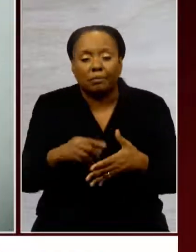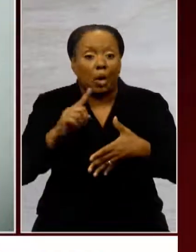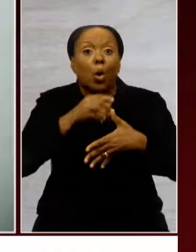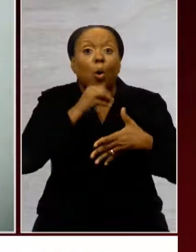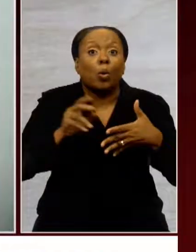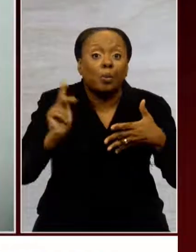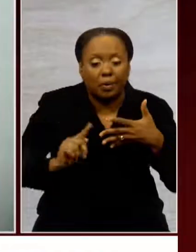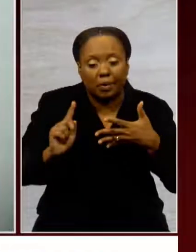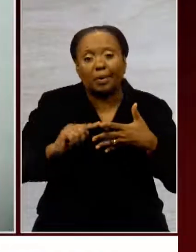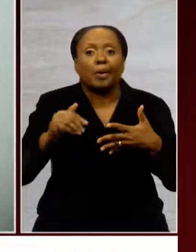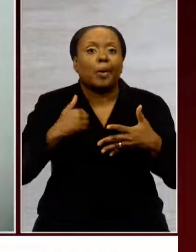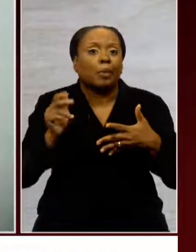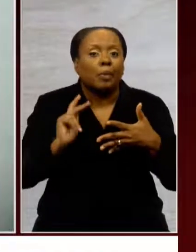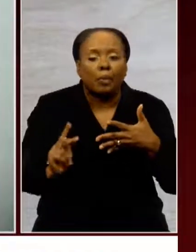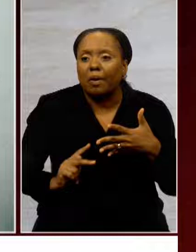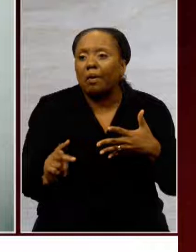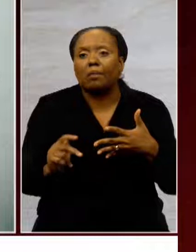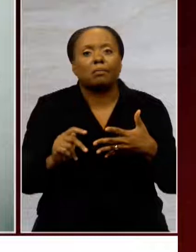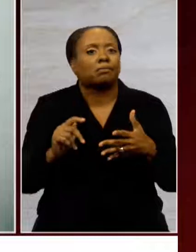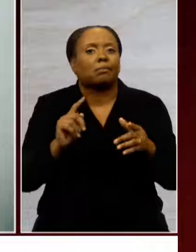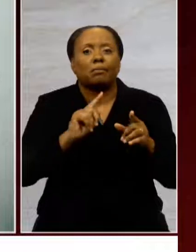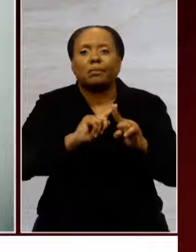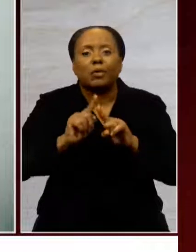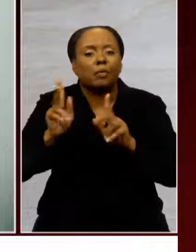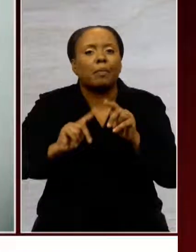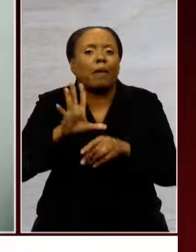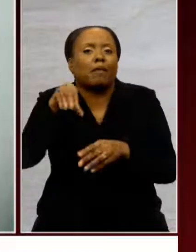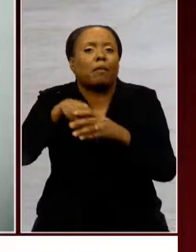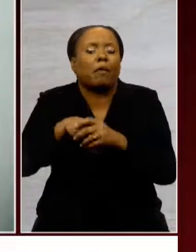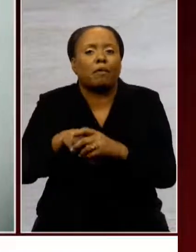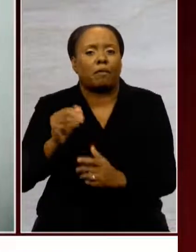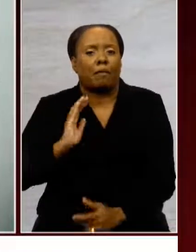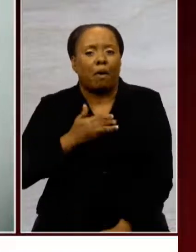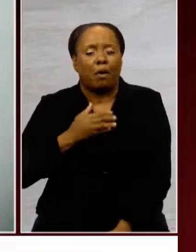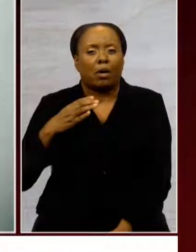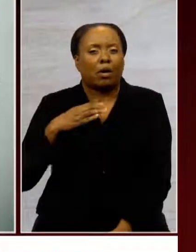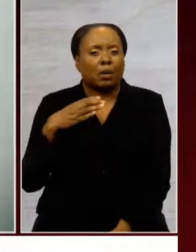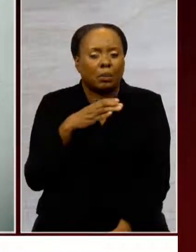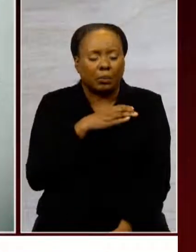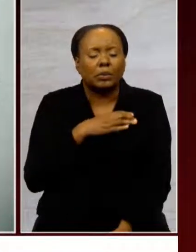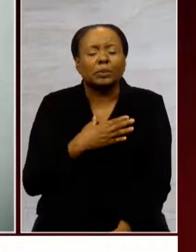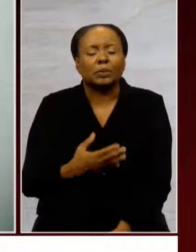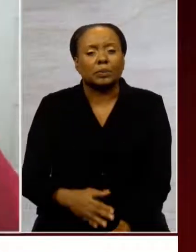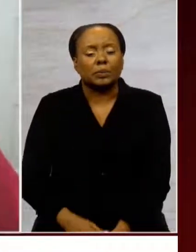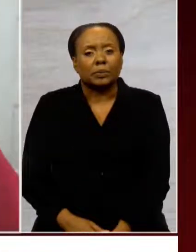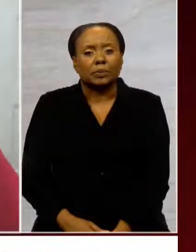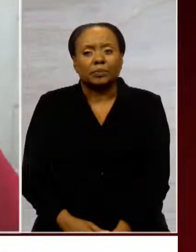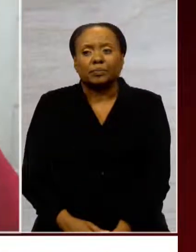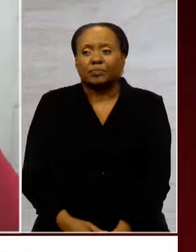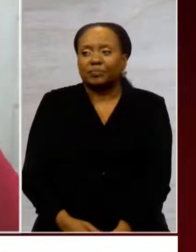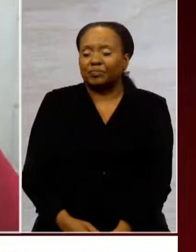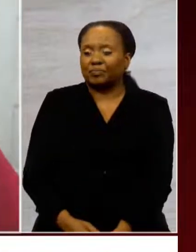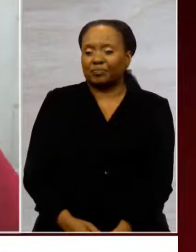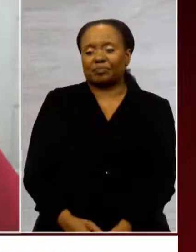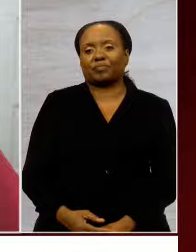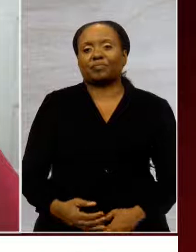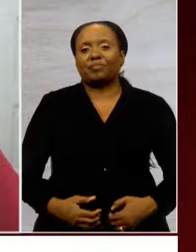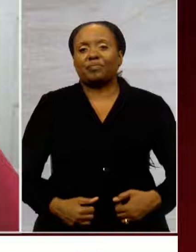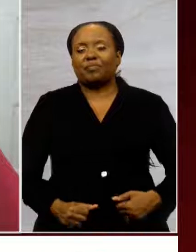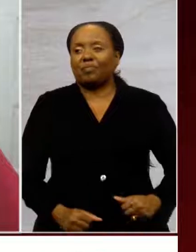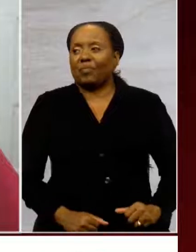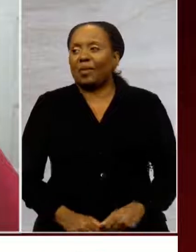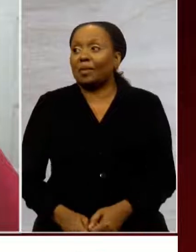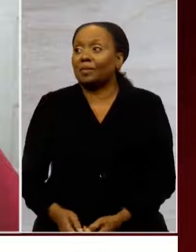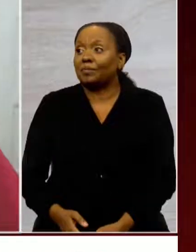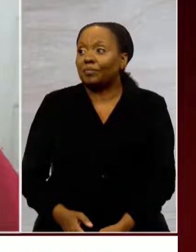we have the full range. So it's definitely a very comprehensive approach. Well, by all accounts, it appears